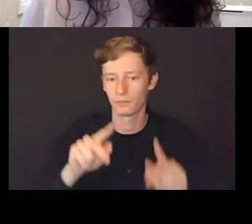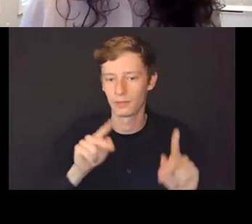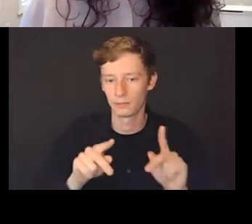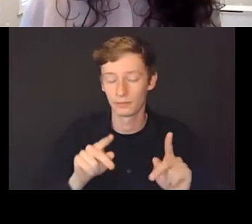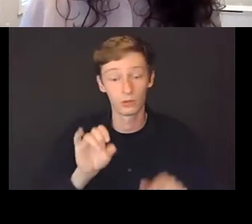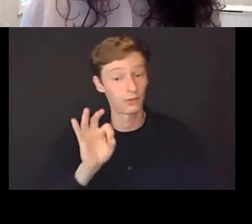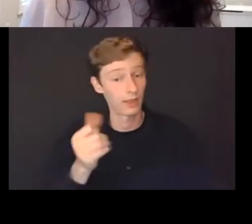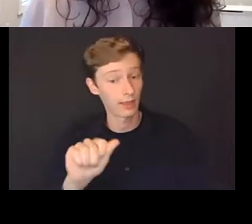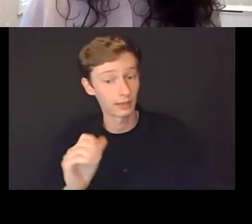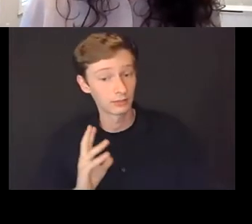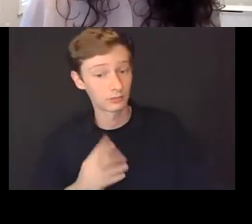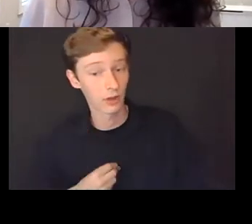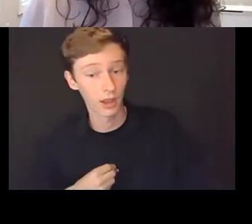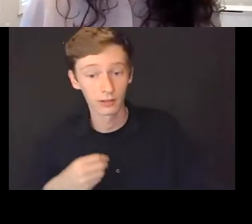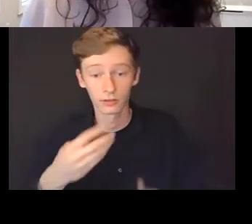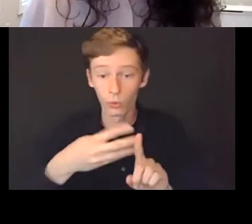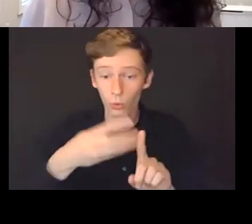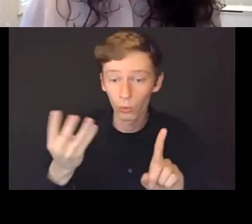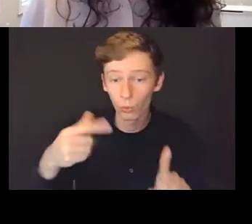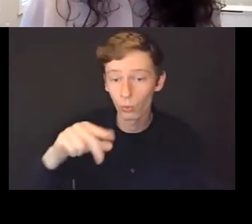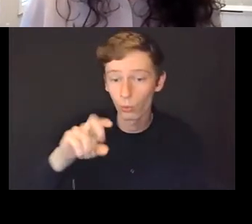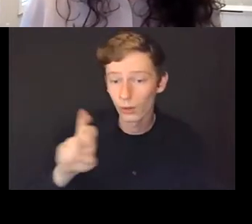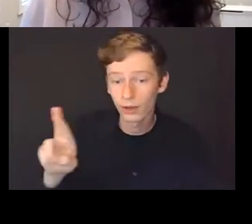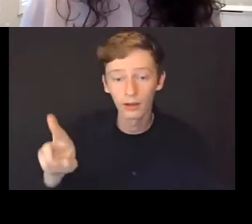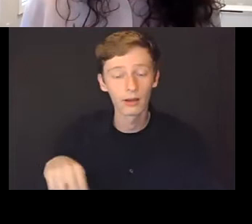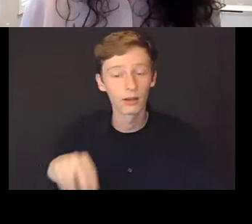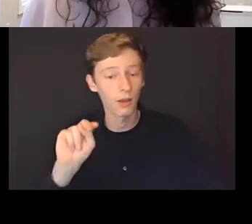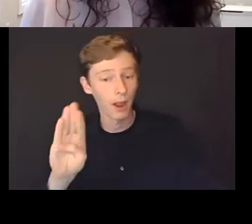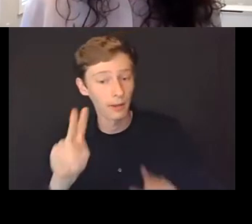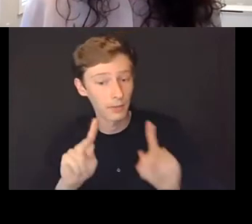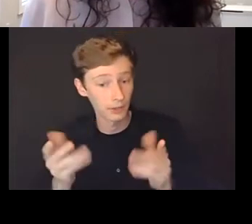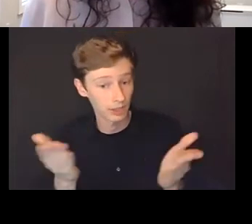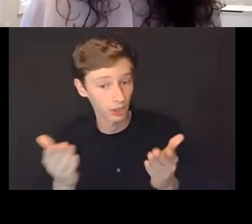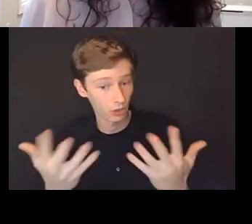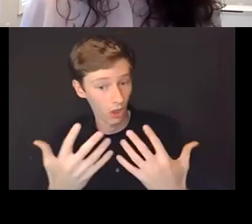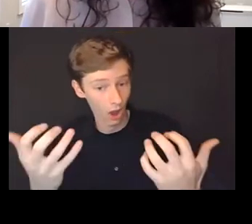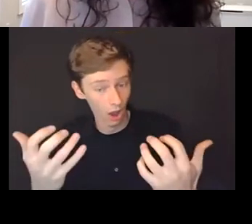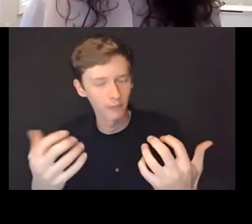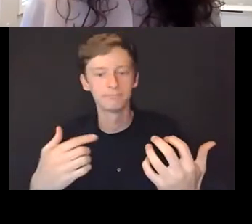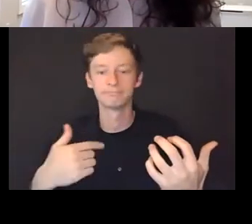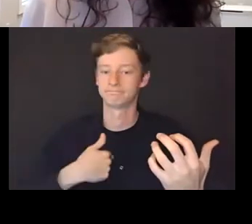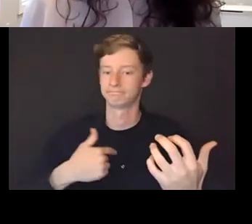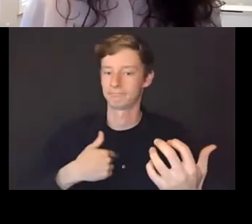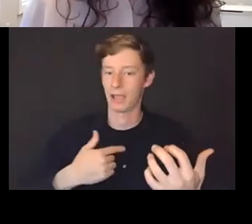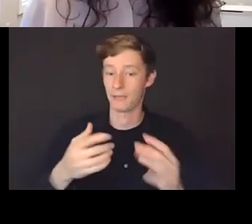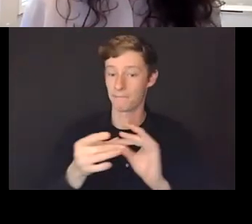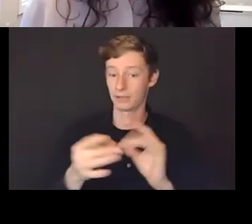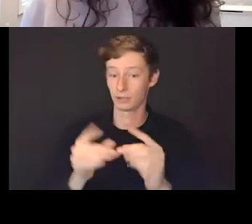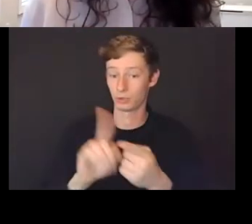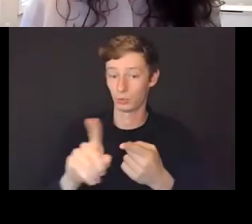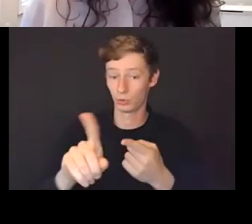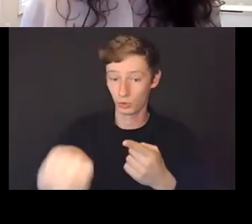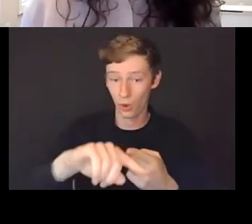non-binary folks here on this call joining us as the audience member, I want to send a message to you that, you know, Equality